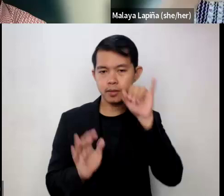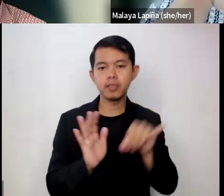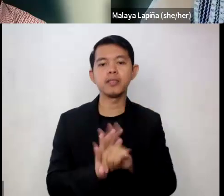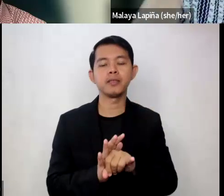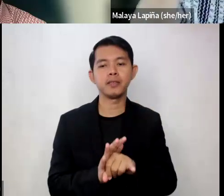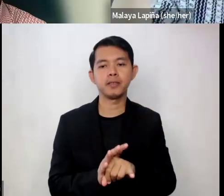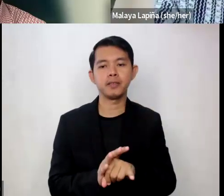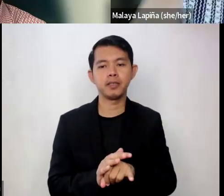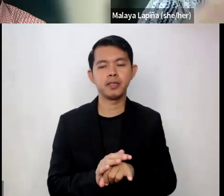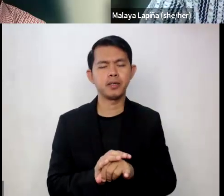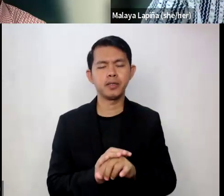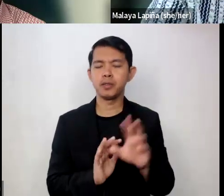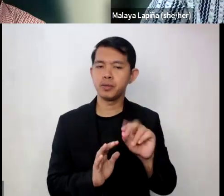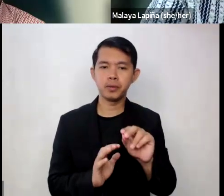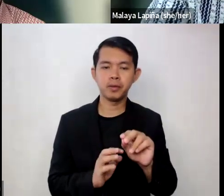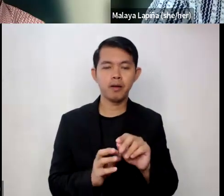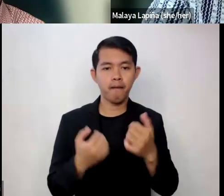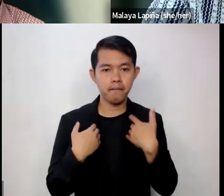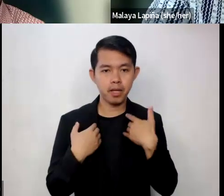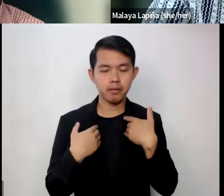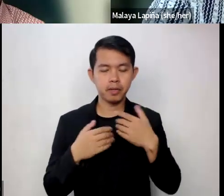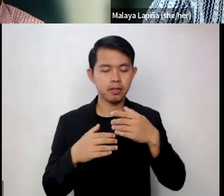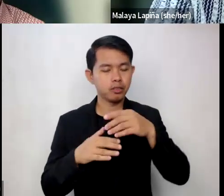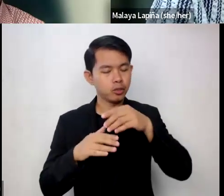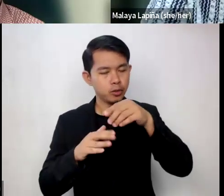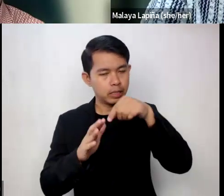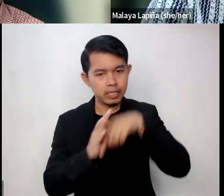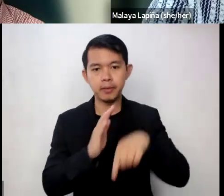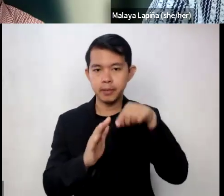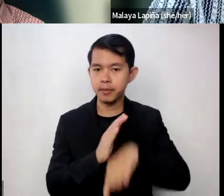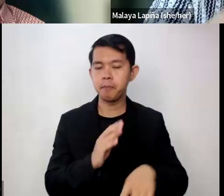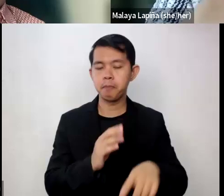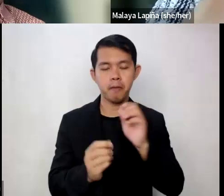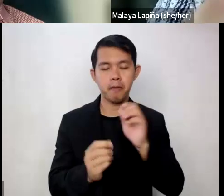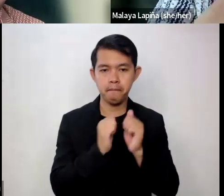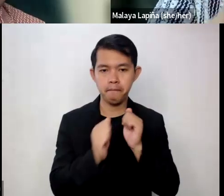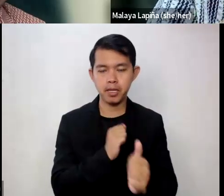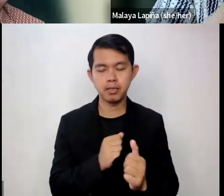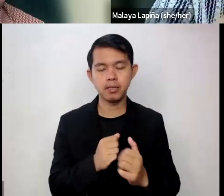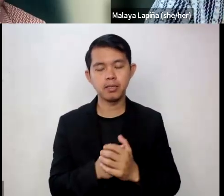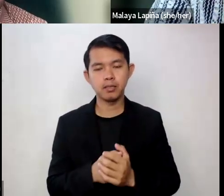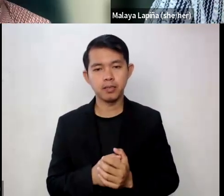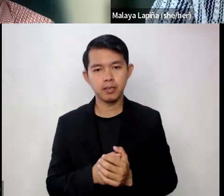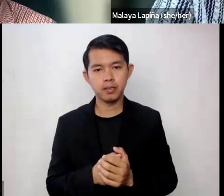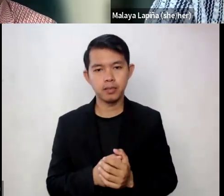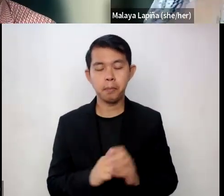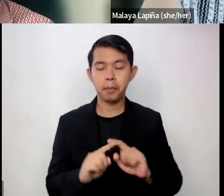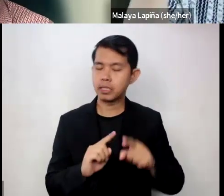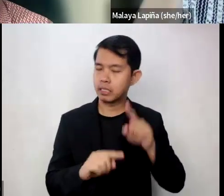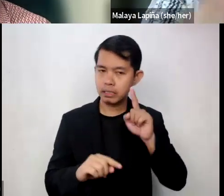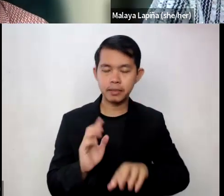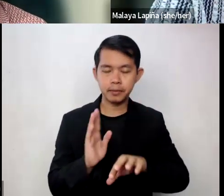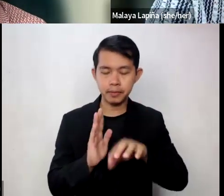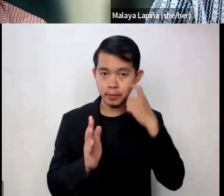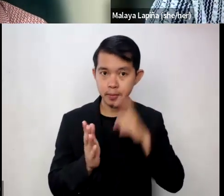Pero hindi, no, merong ganung layer of transness sa Philippines that hindi natin yun makikita kung